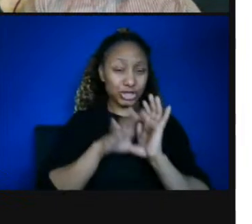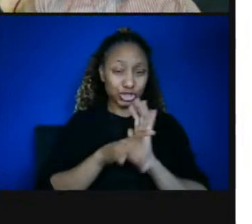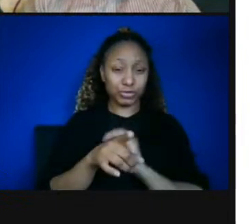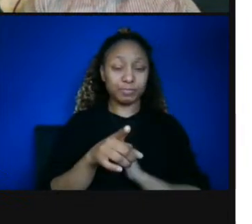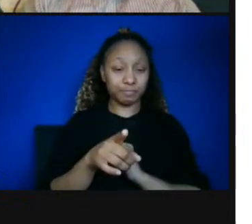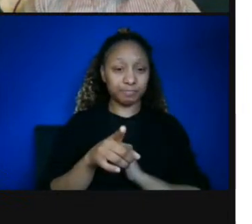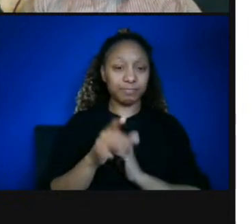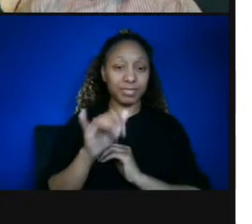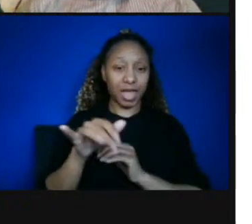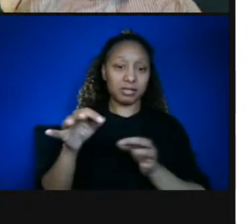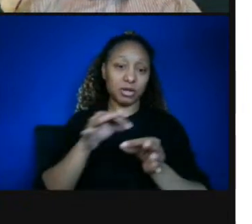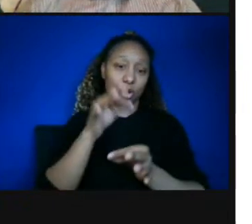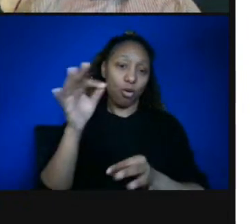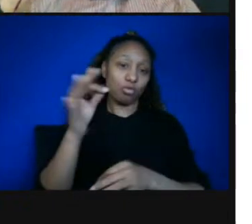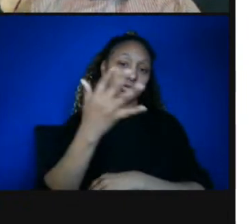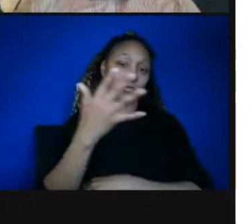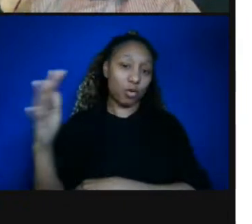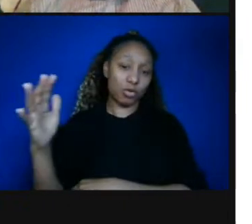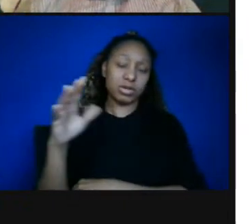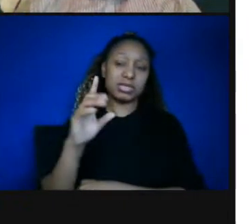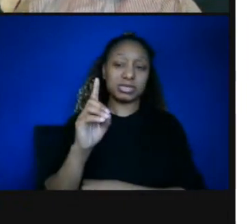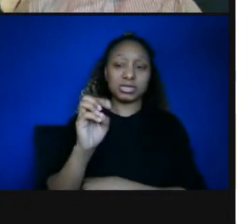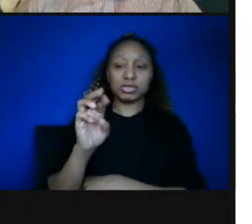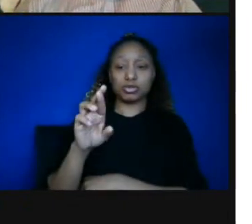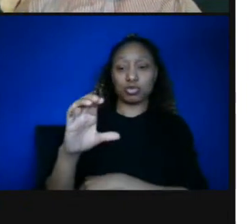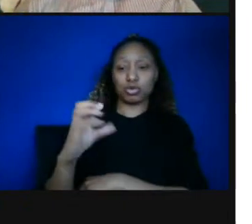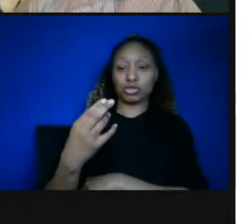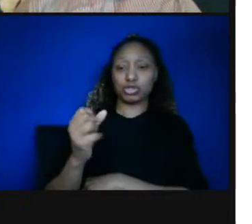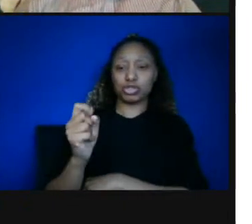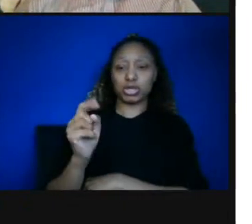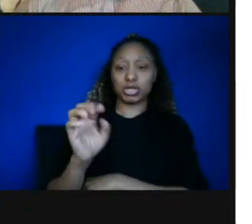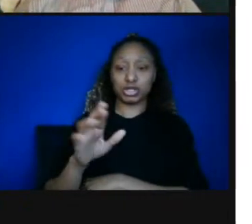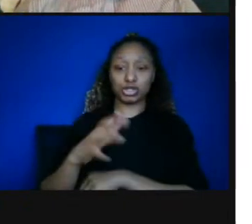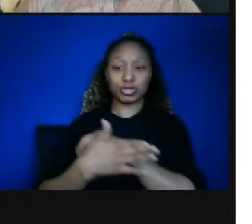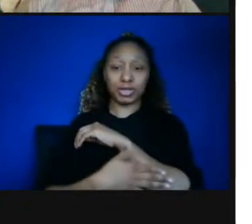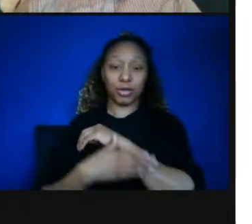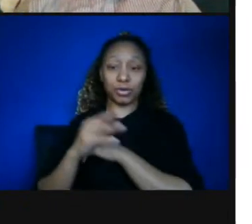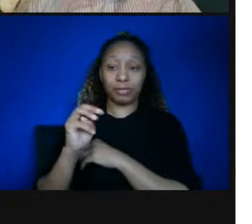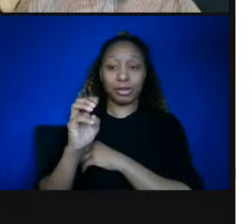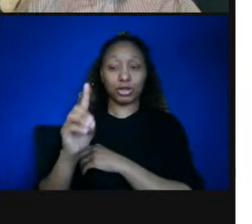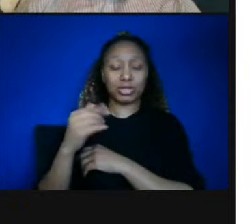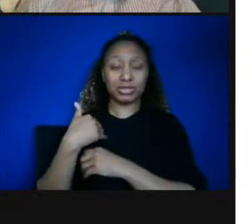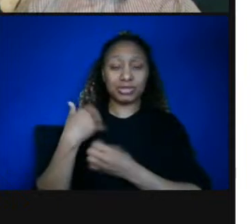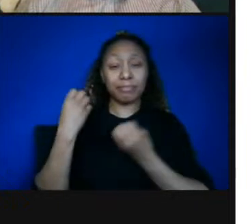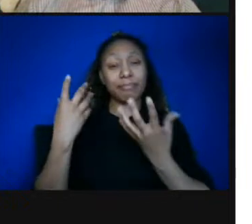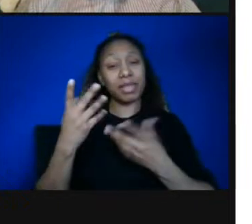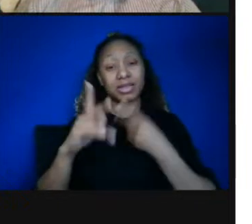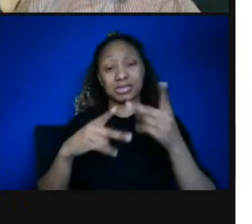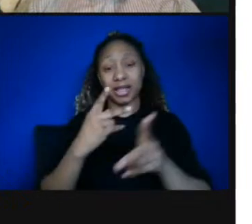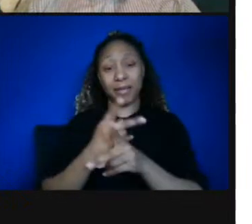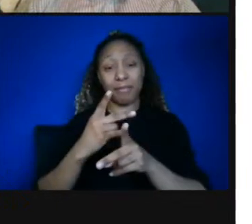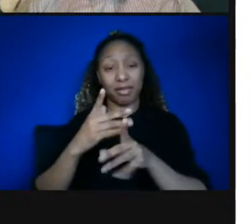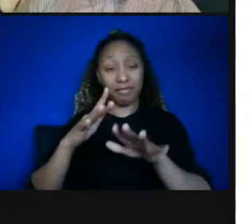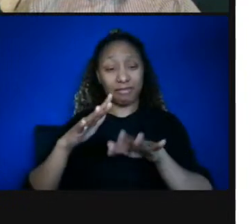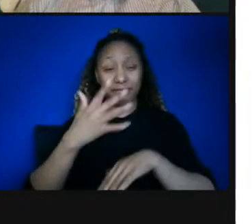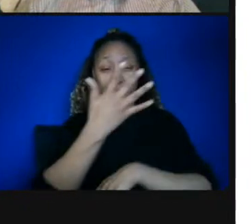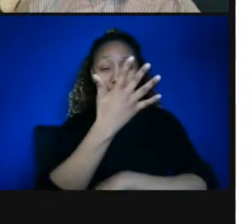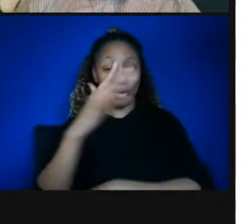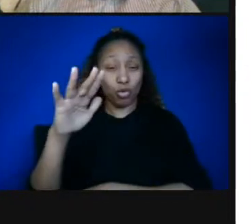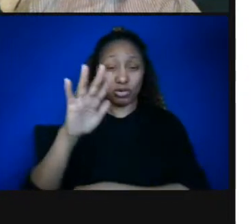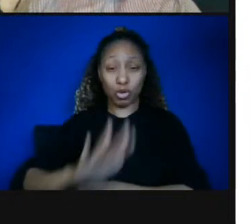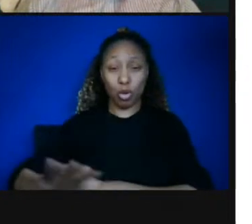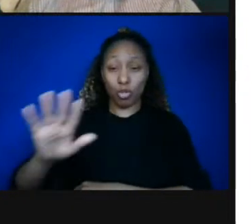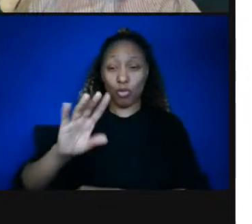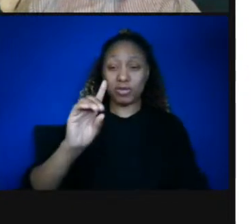of a ghost forest in Dorchester County, Maryland. There are hundreds of acres of these ghostly shadows of forest all over Delmarva